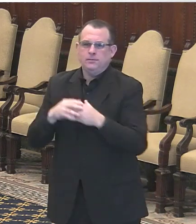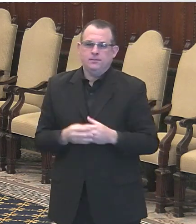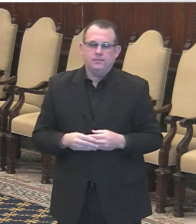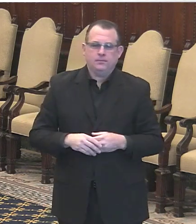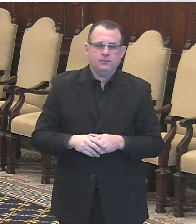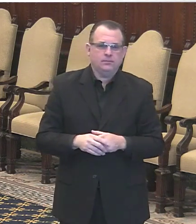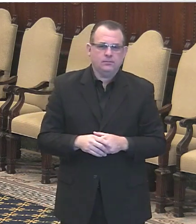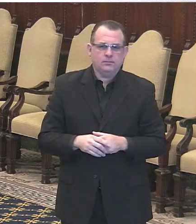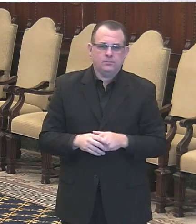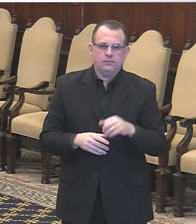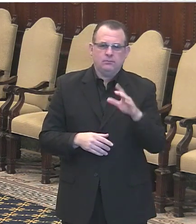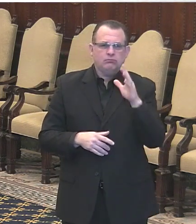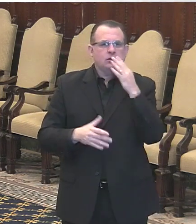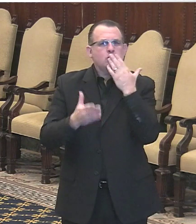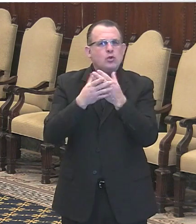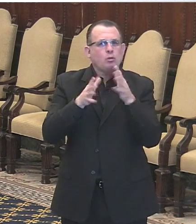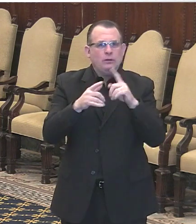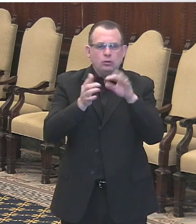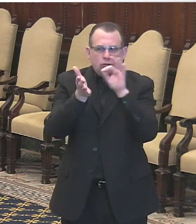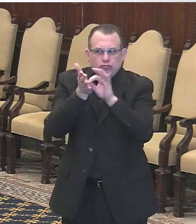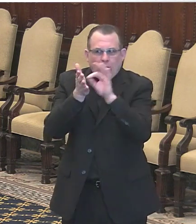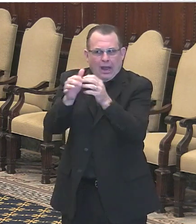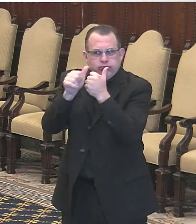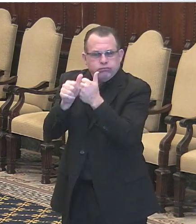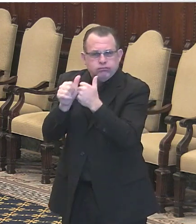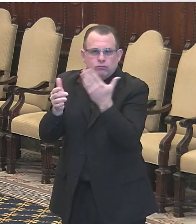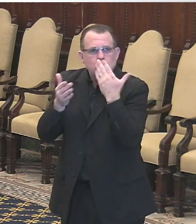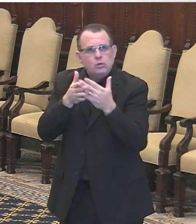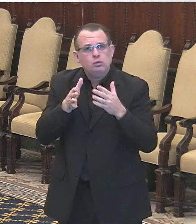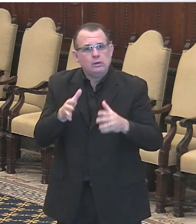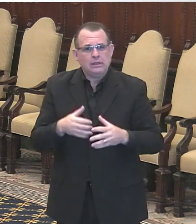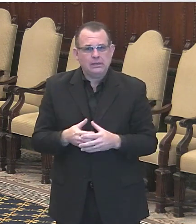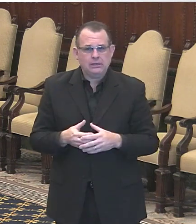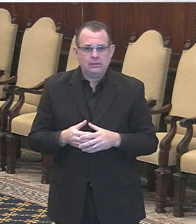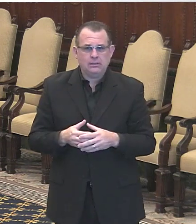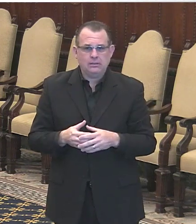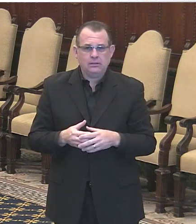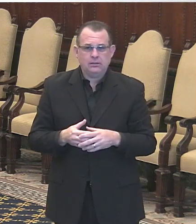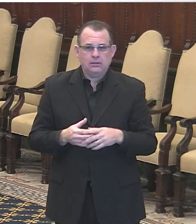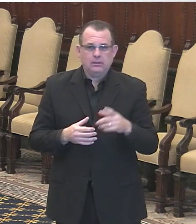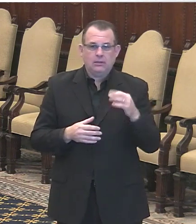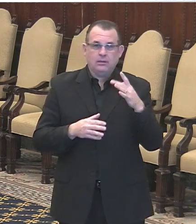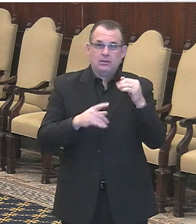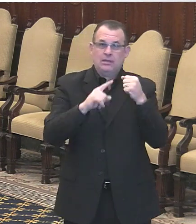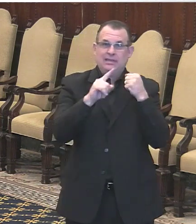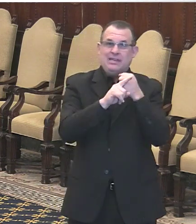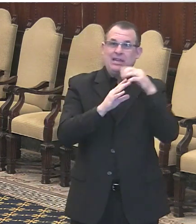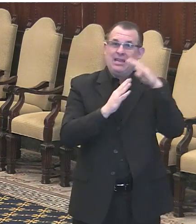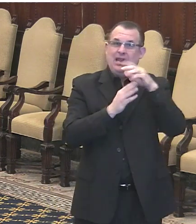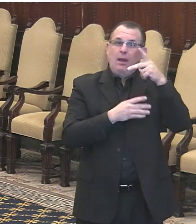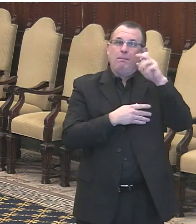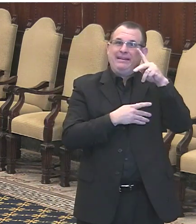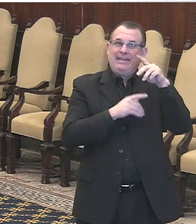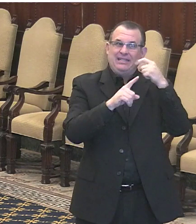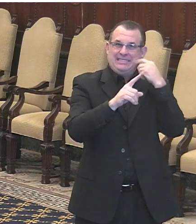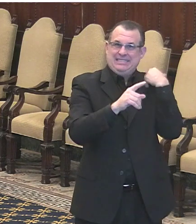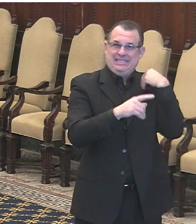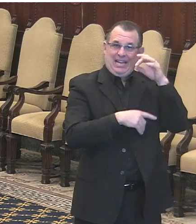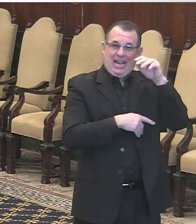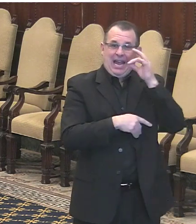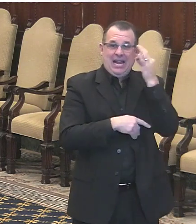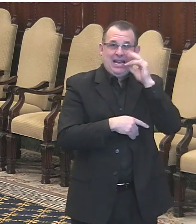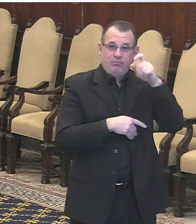way of tracking the epidemic. And you can clearly see a peak right around the middle of April, and we've been on the downslope since then. Now, since this time